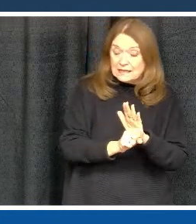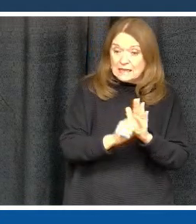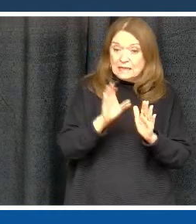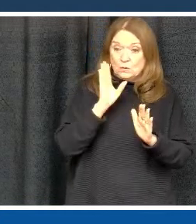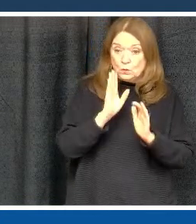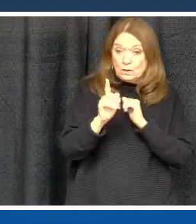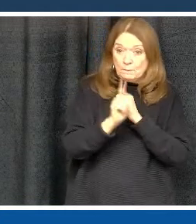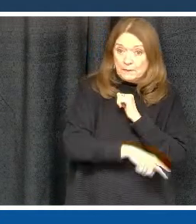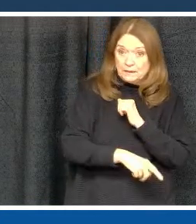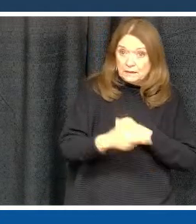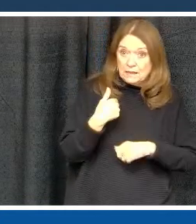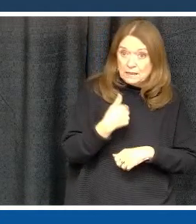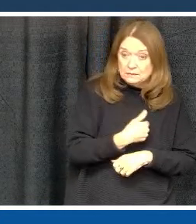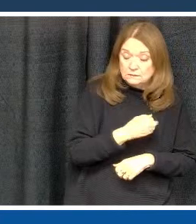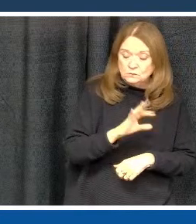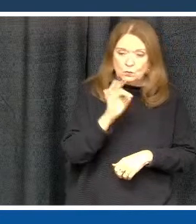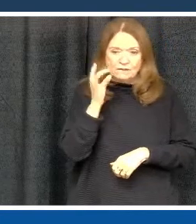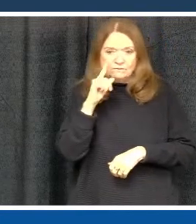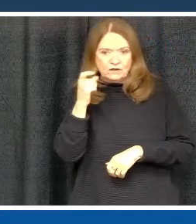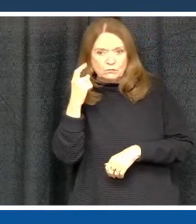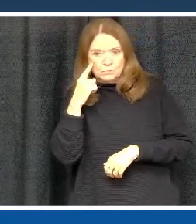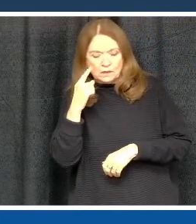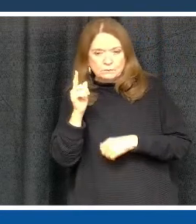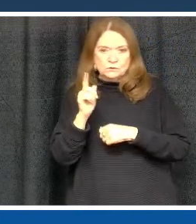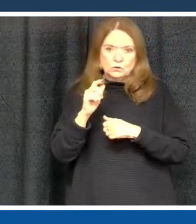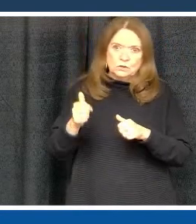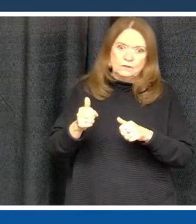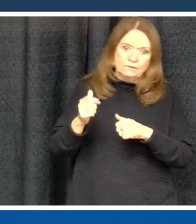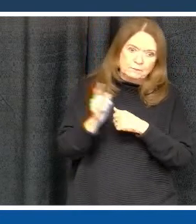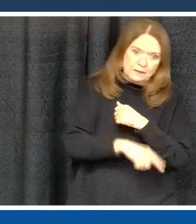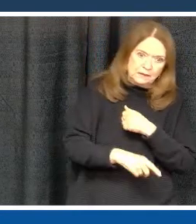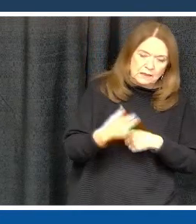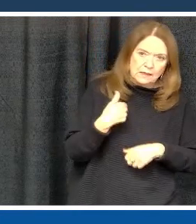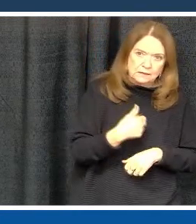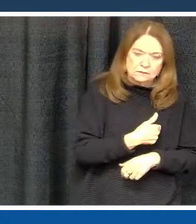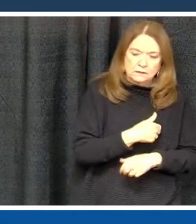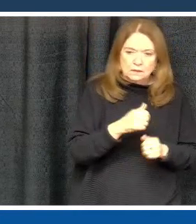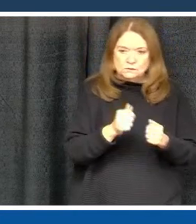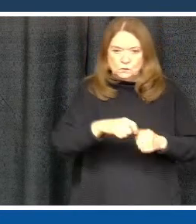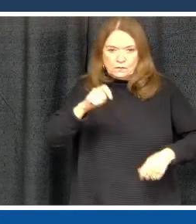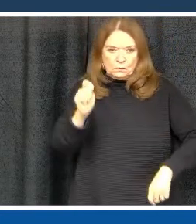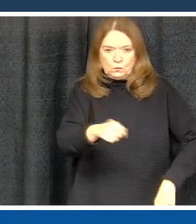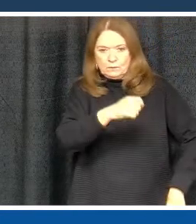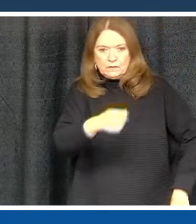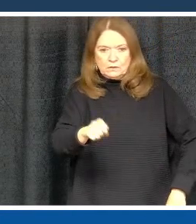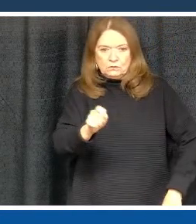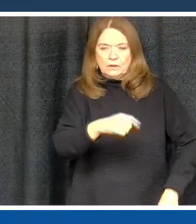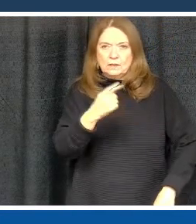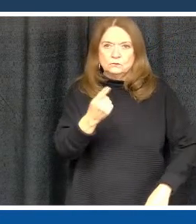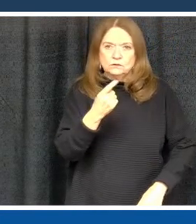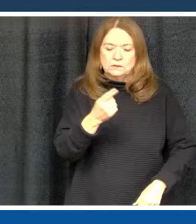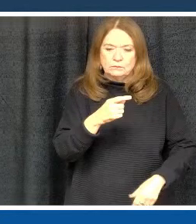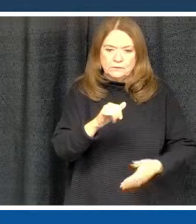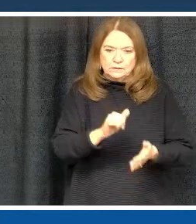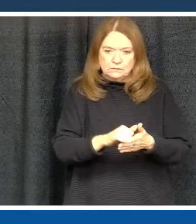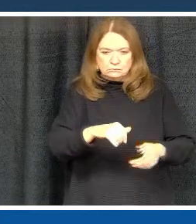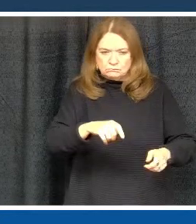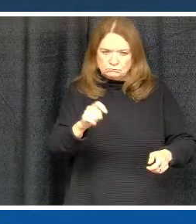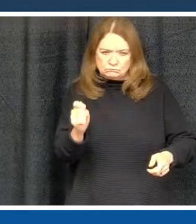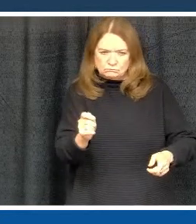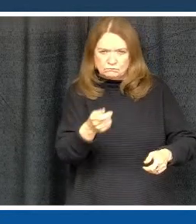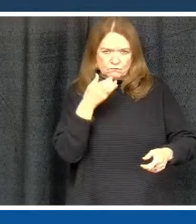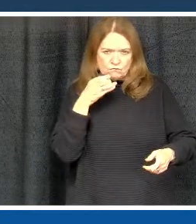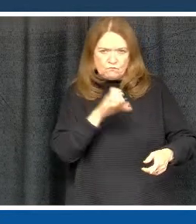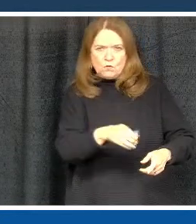penalize us, or the federal government's going to come after us with a whip in their hand or something and whip us into doing